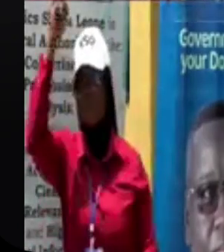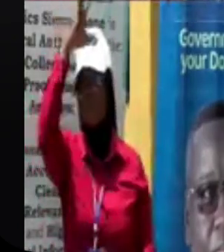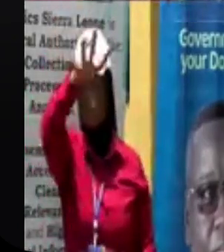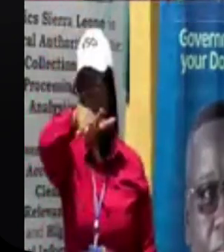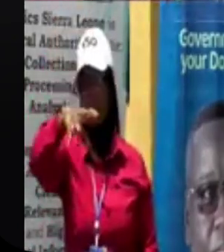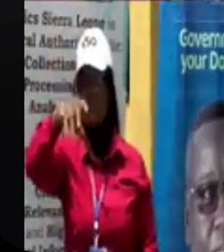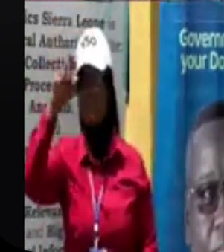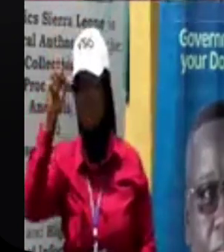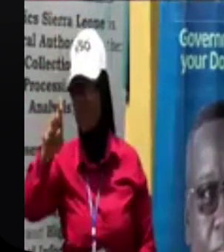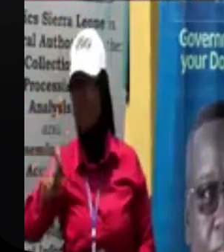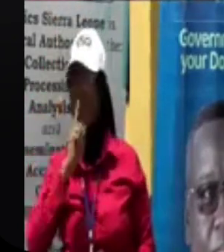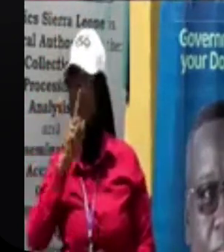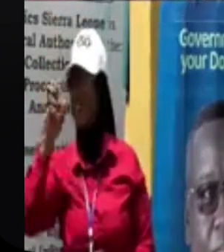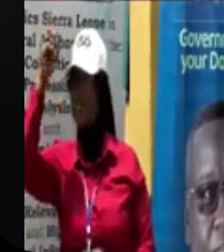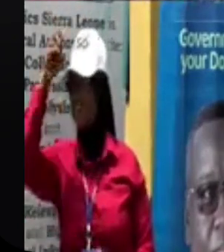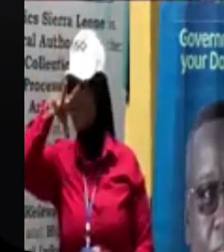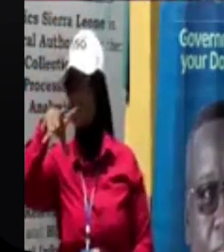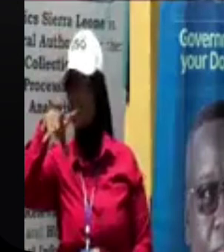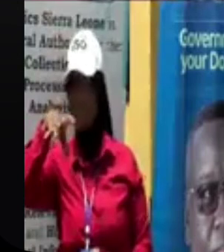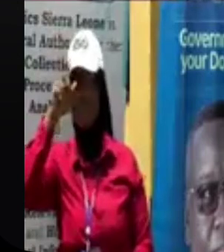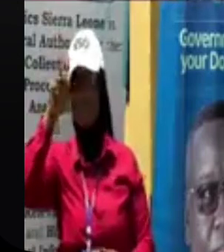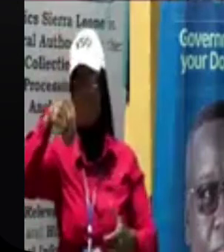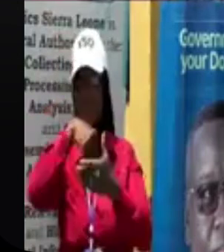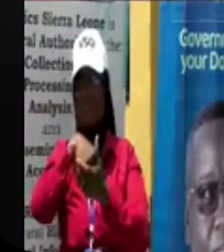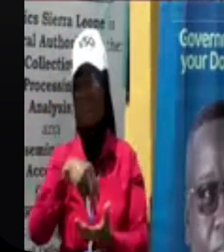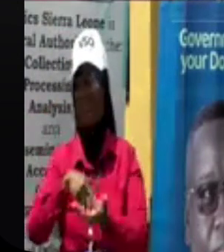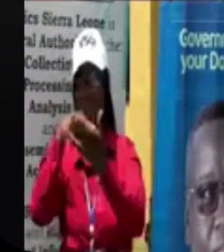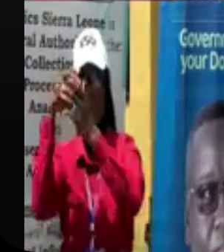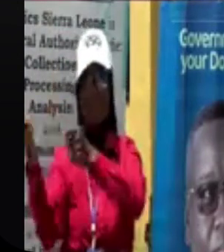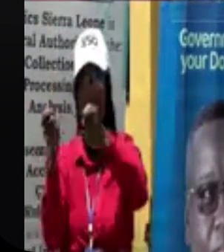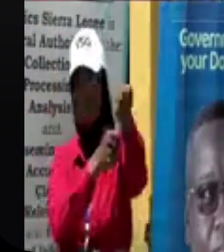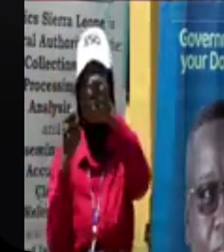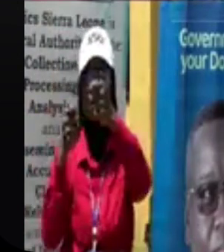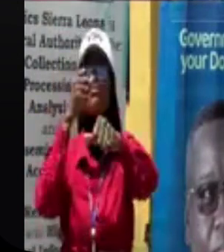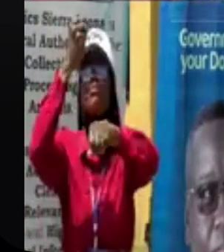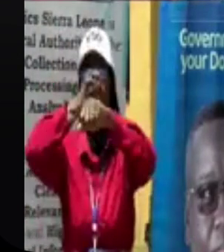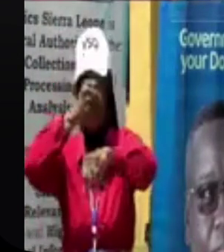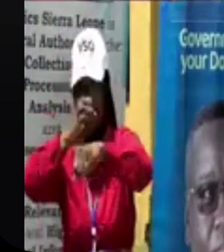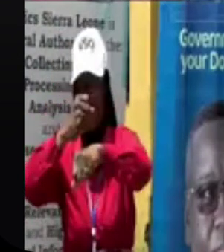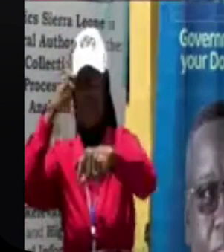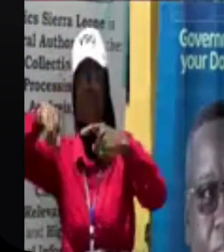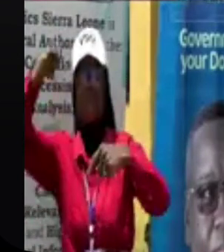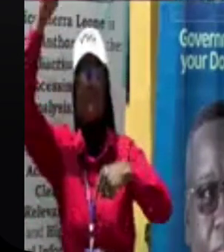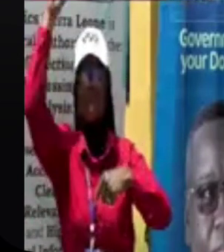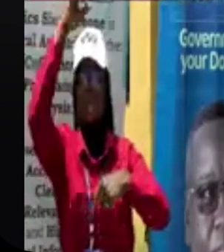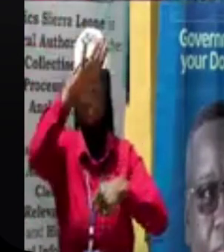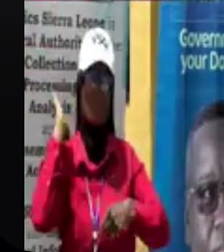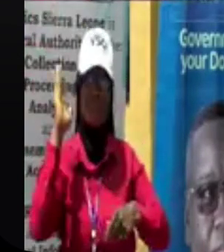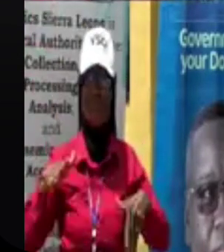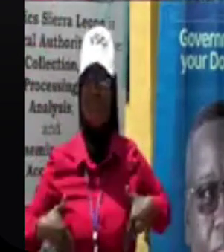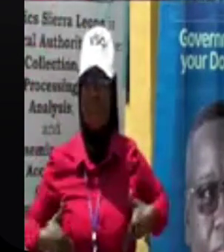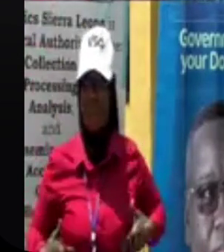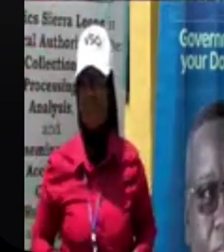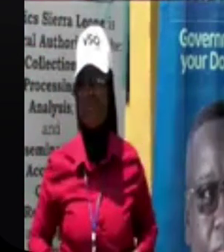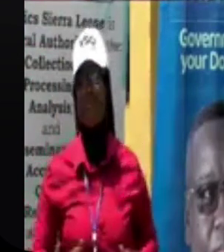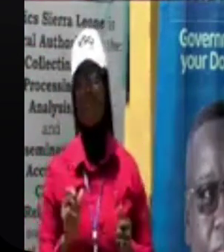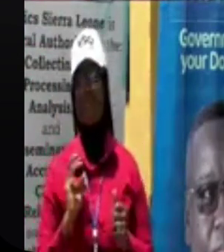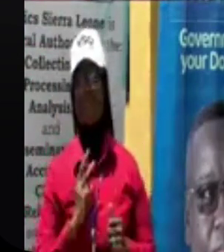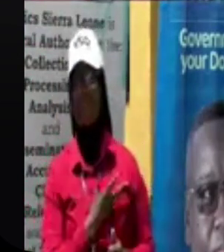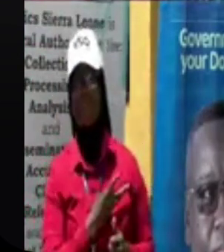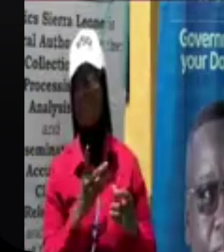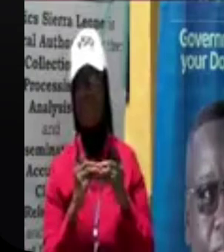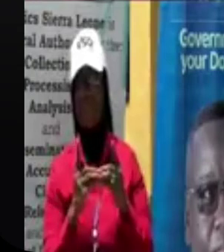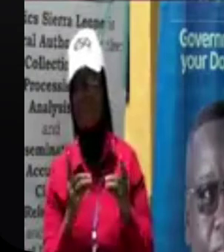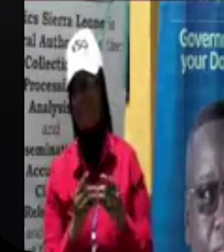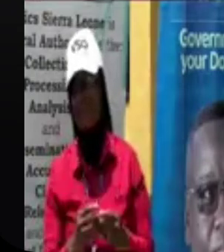light for gains me in Kambia. If they're really not enough for this fire force be functional, light for gains me in Kambia district. Now fire